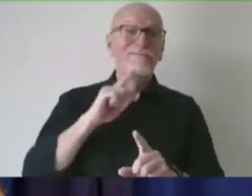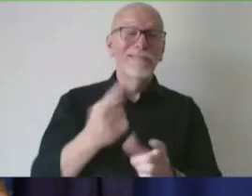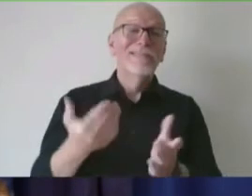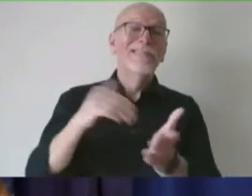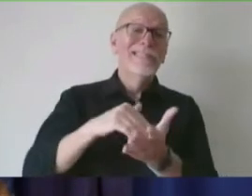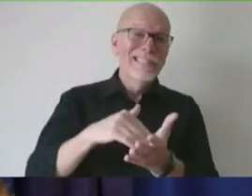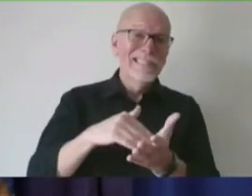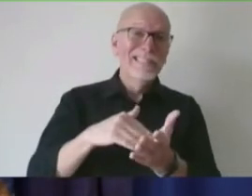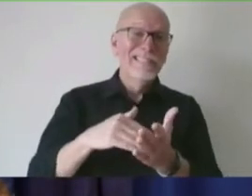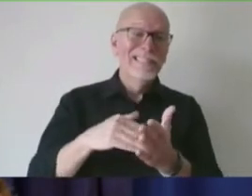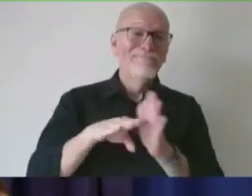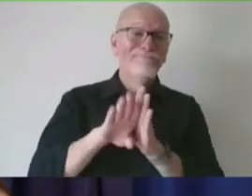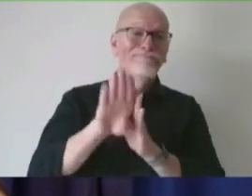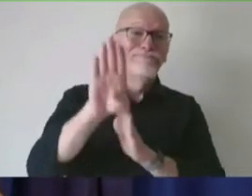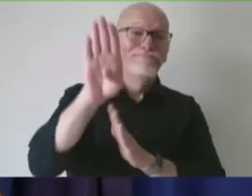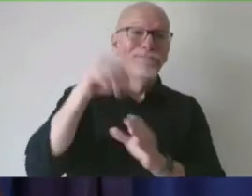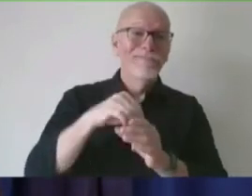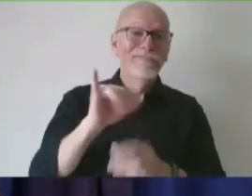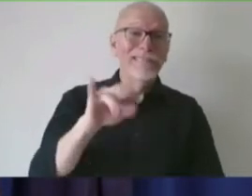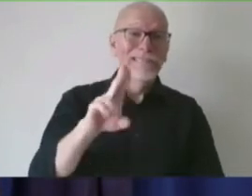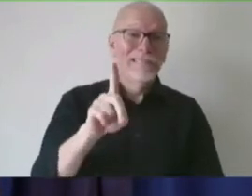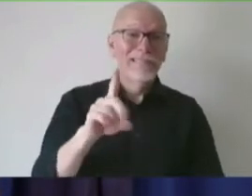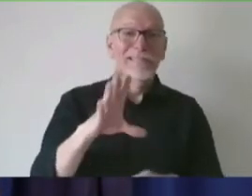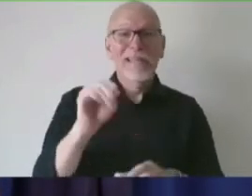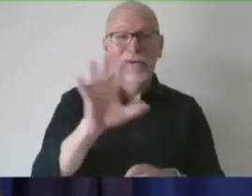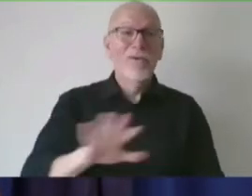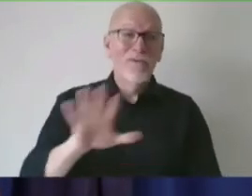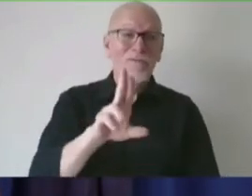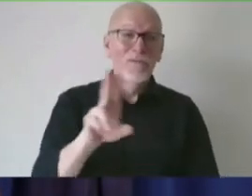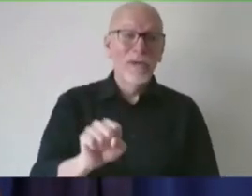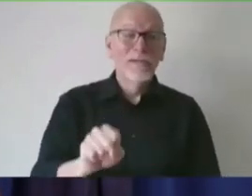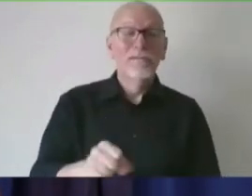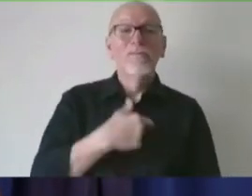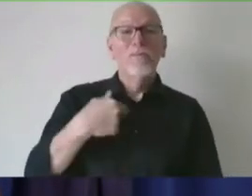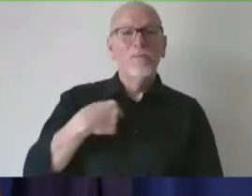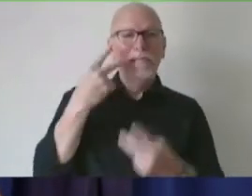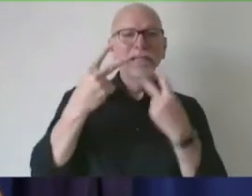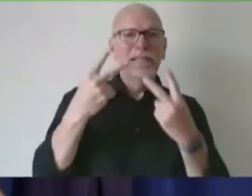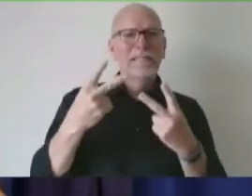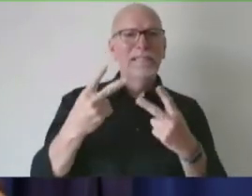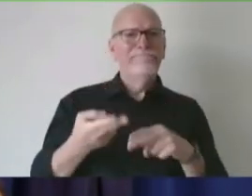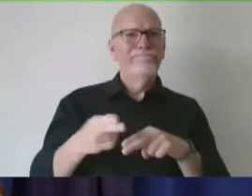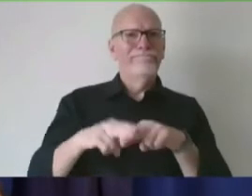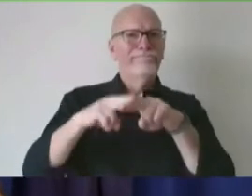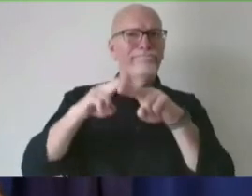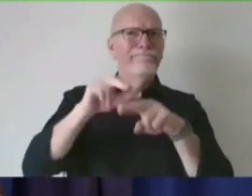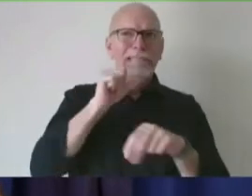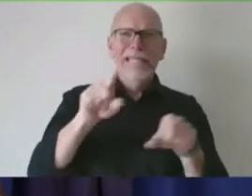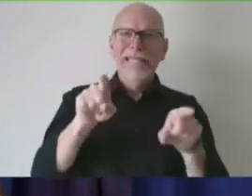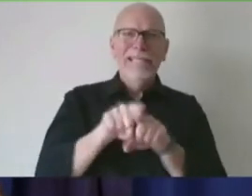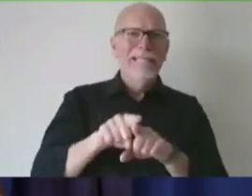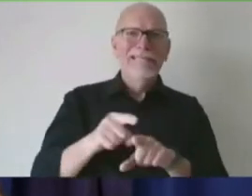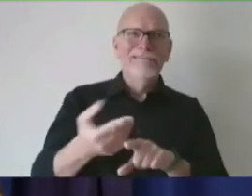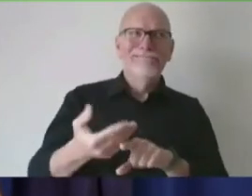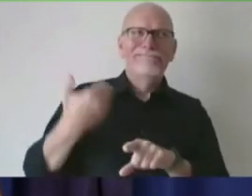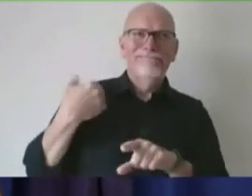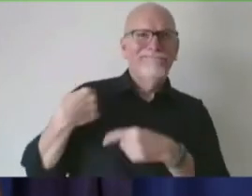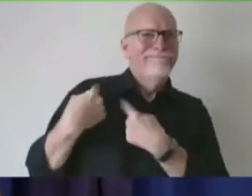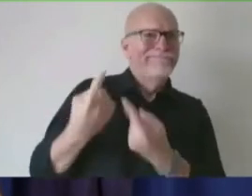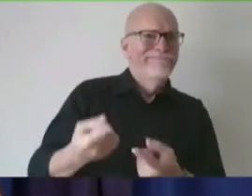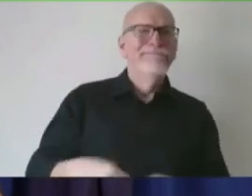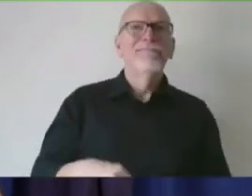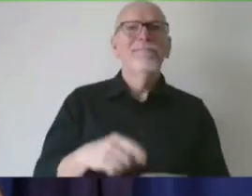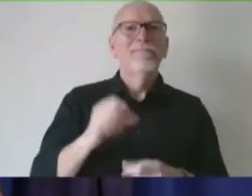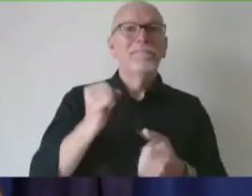on the rise in Indiana and across the country, and we're seeing levels that we've not seen in some time here in the state. Many of these